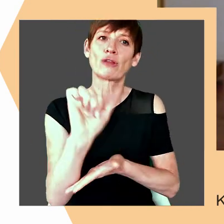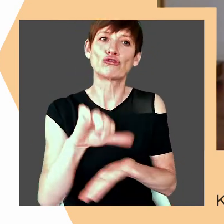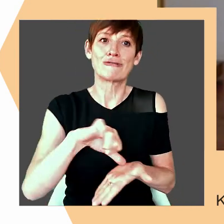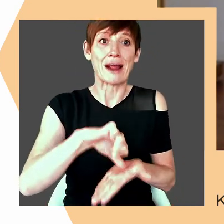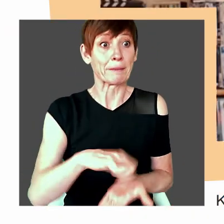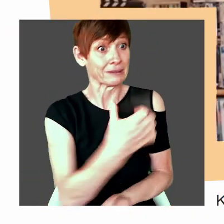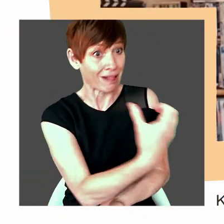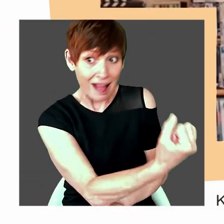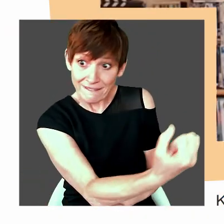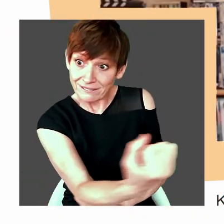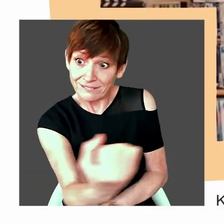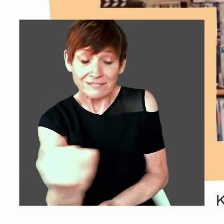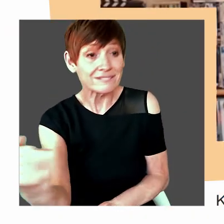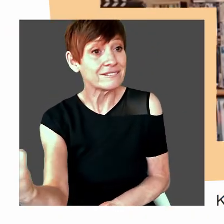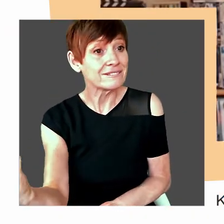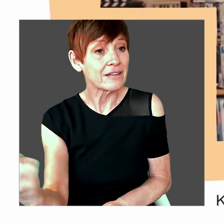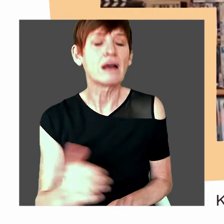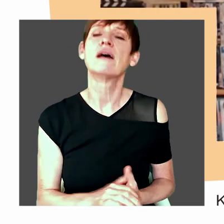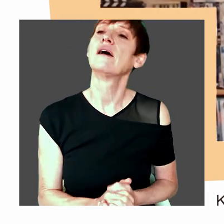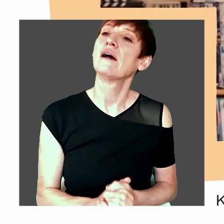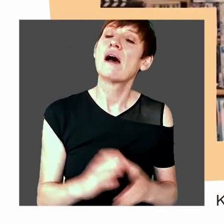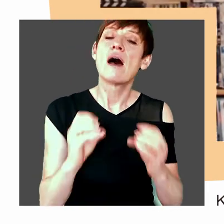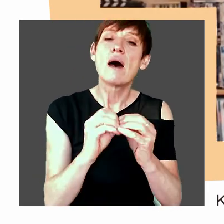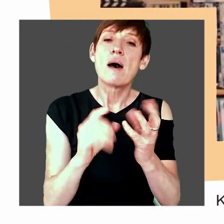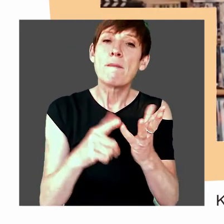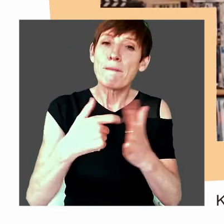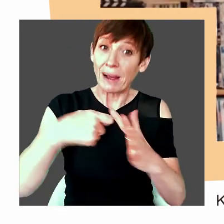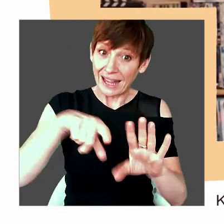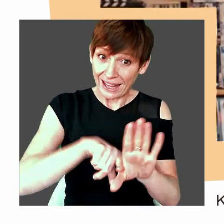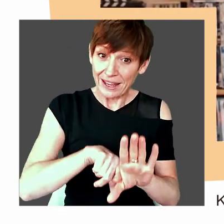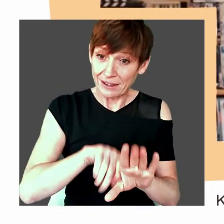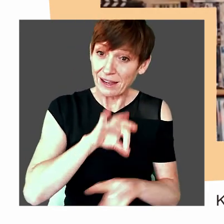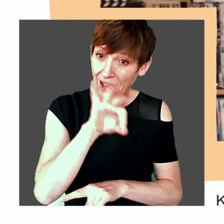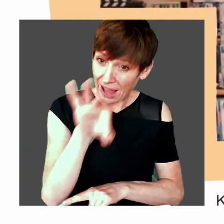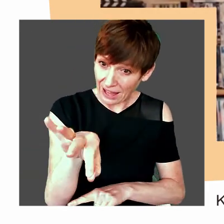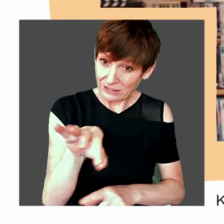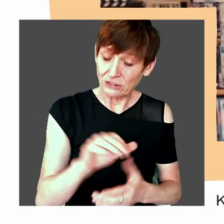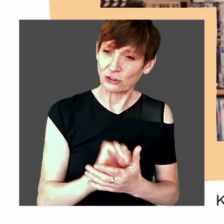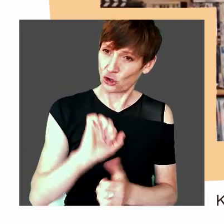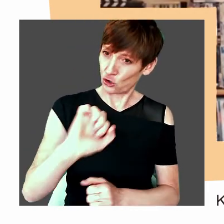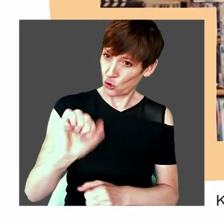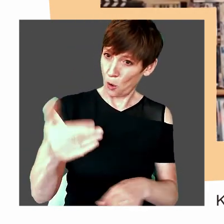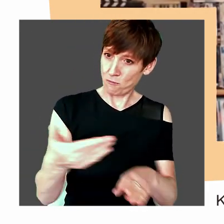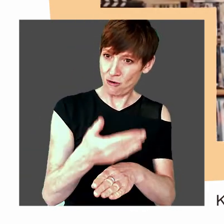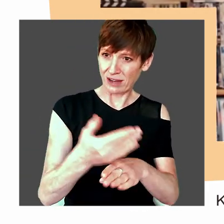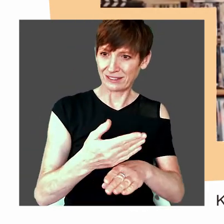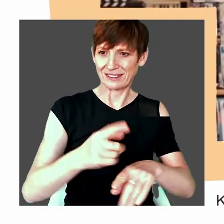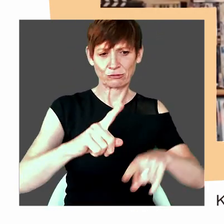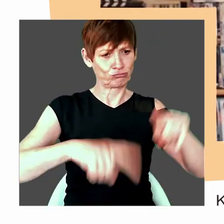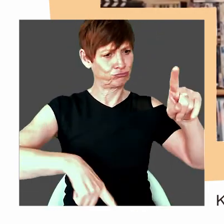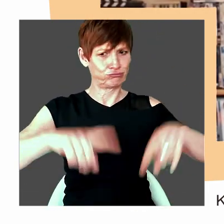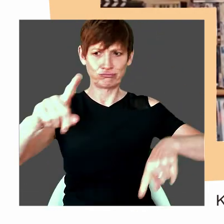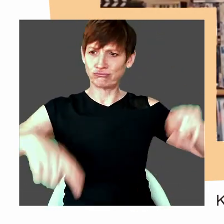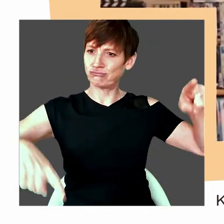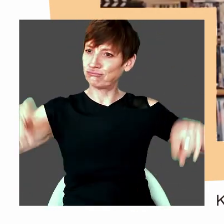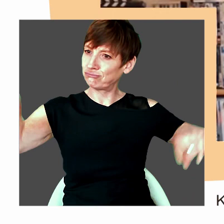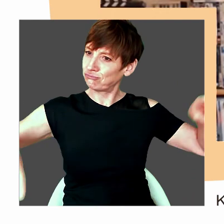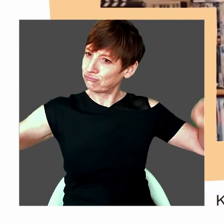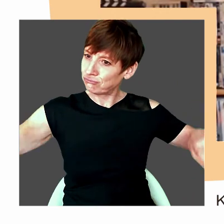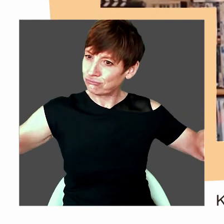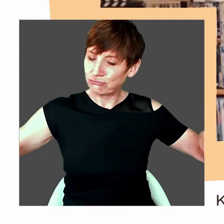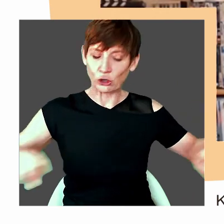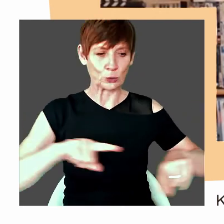Yeah. Bucky, coming to you, your practice is really diverse in terms of the fact that as a creative practitioner,